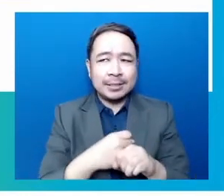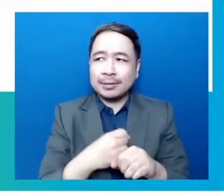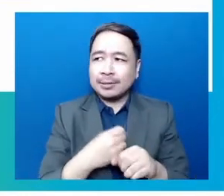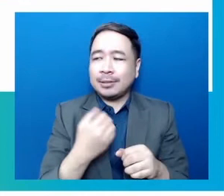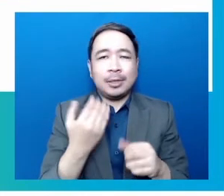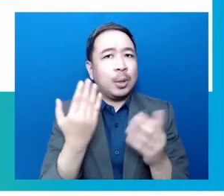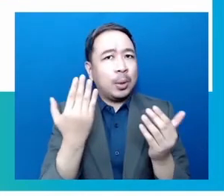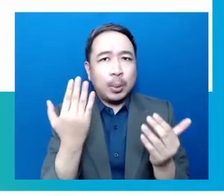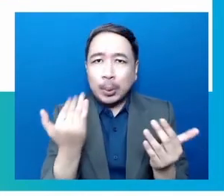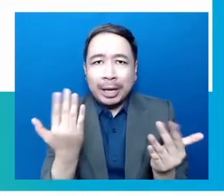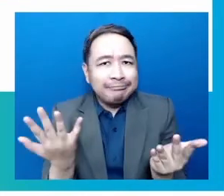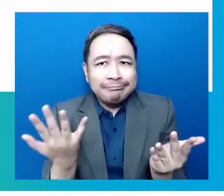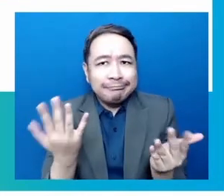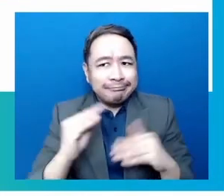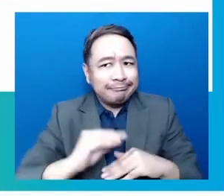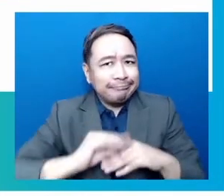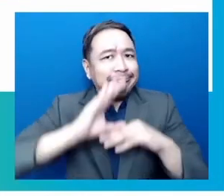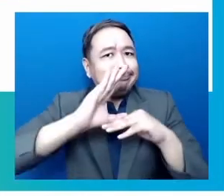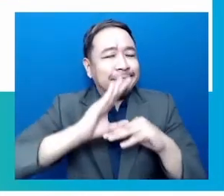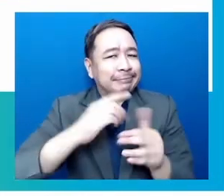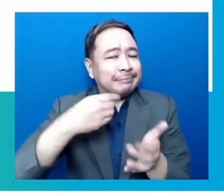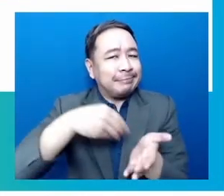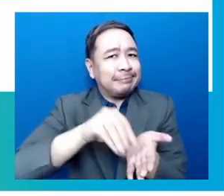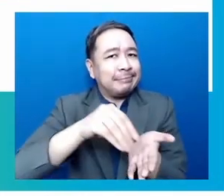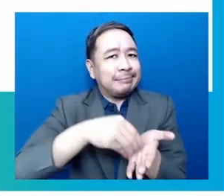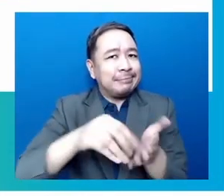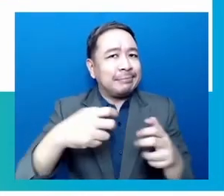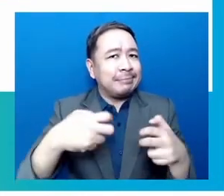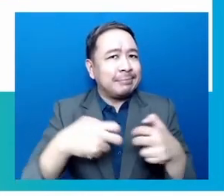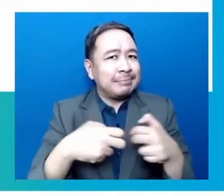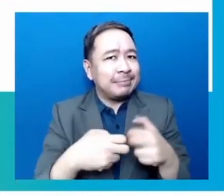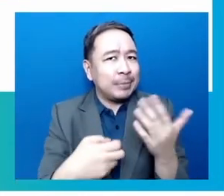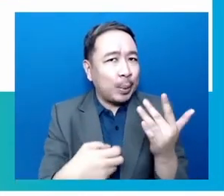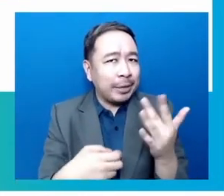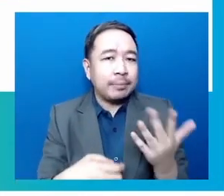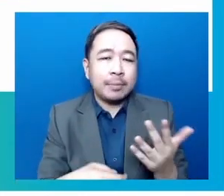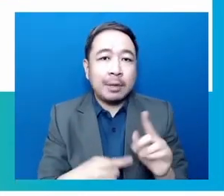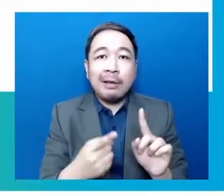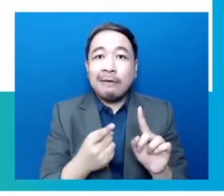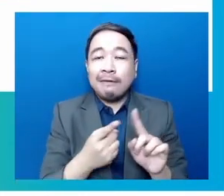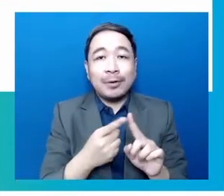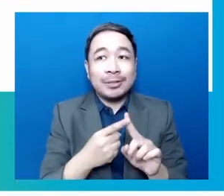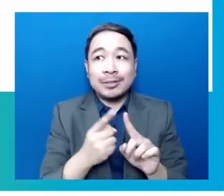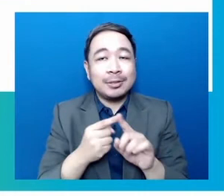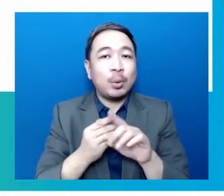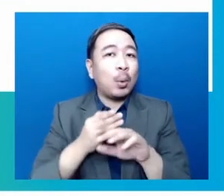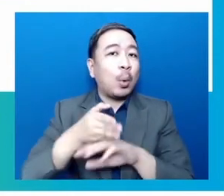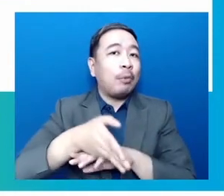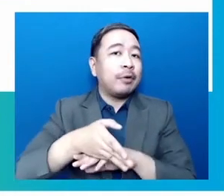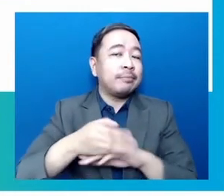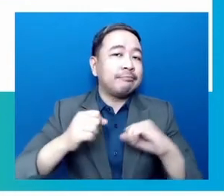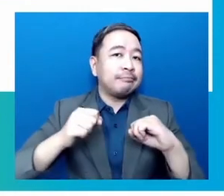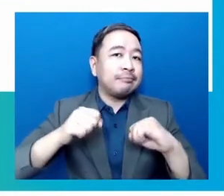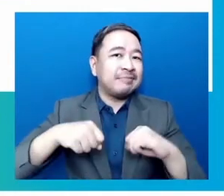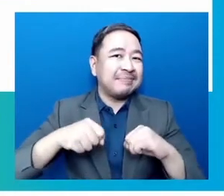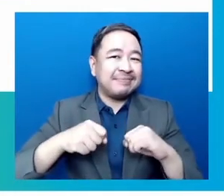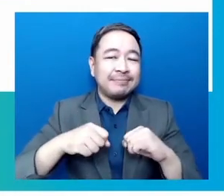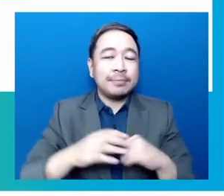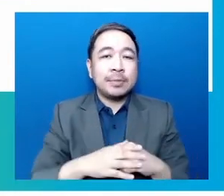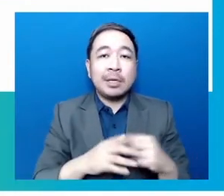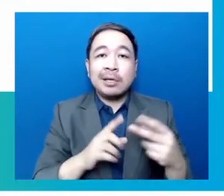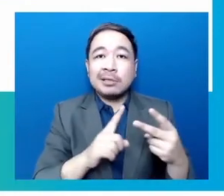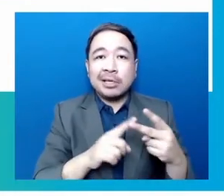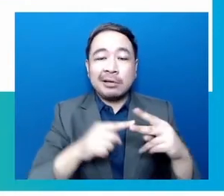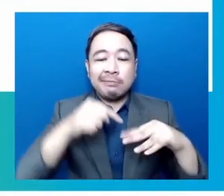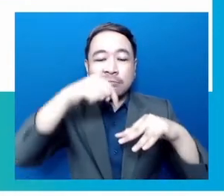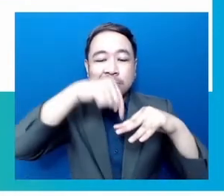major causes are behind it. One is overcapacity. Second is fossil fuel addiction.